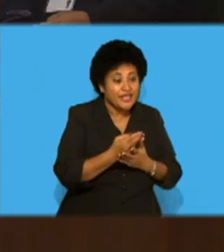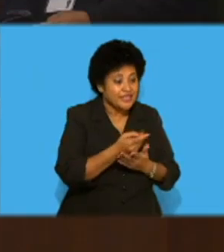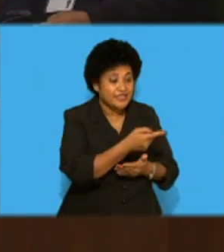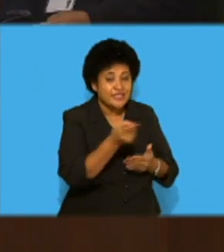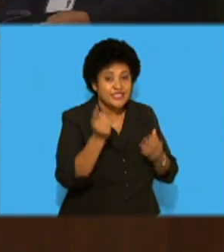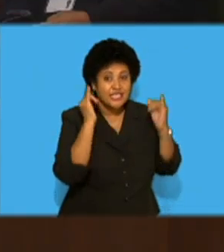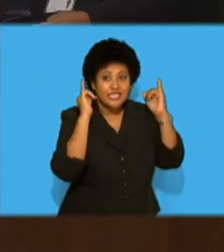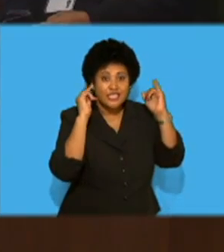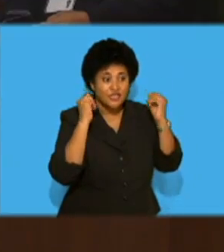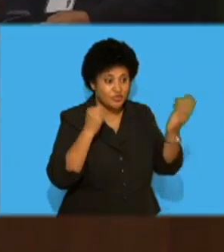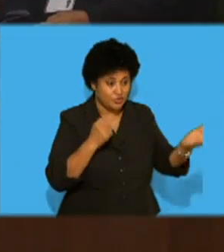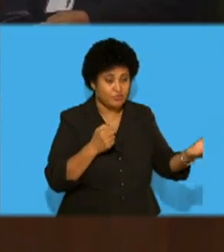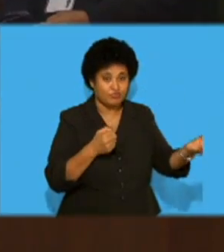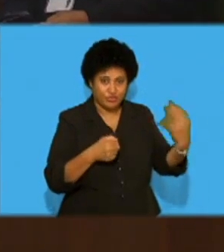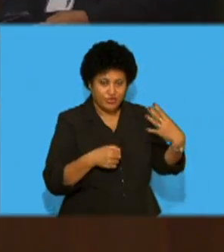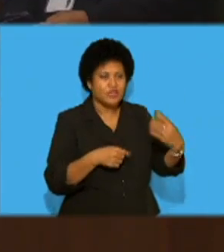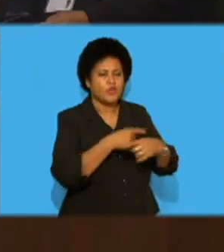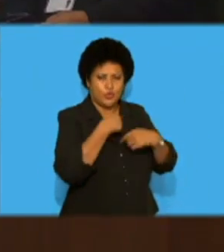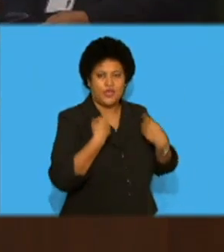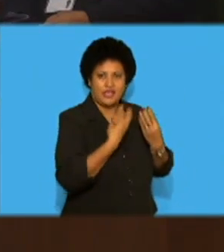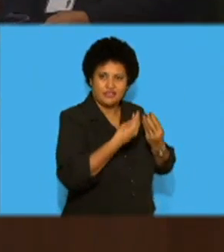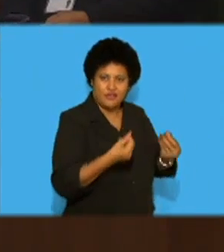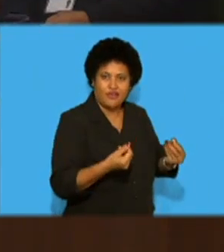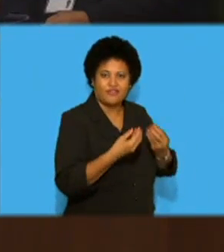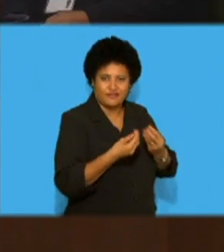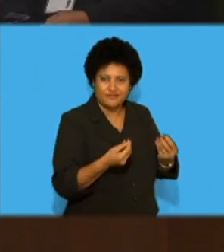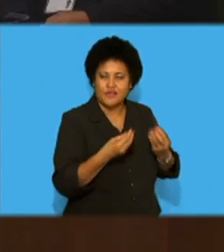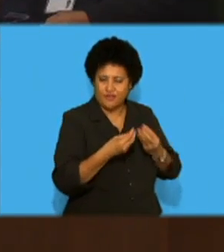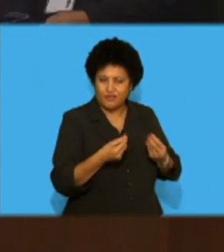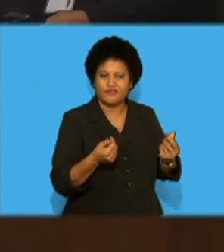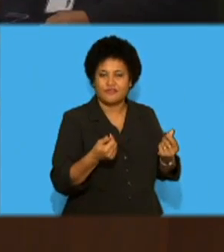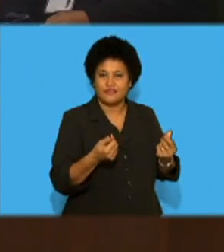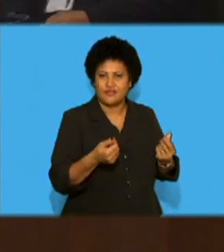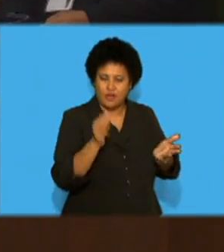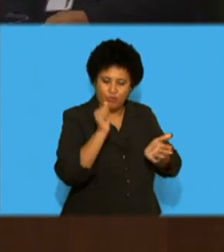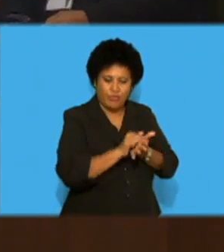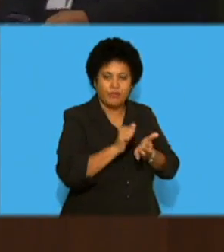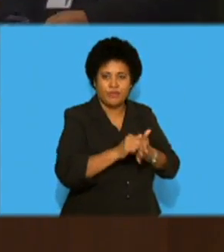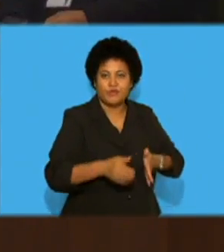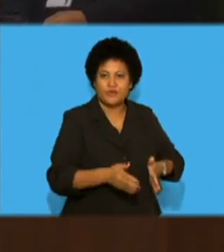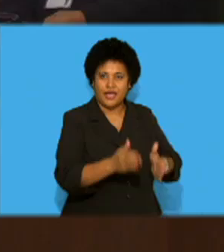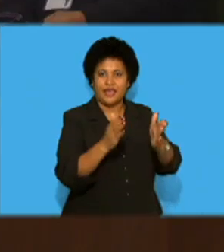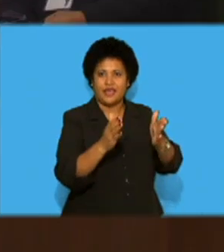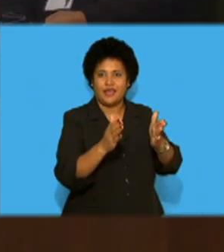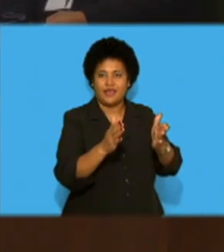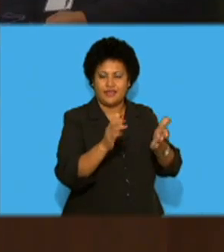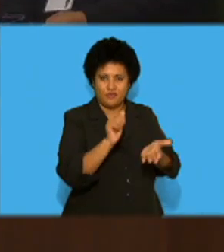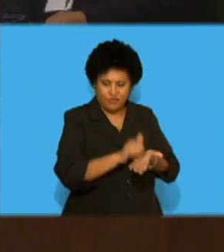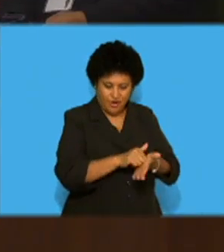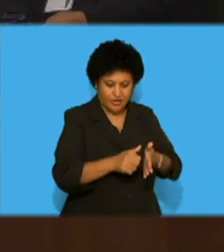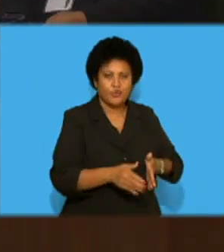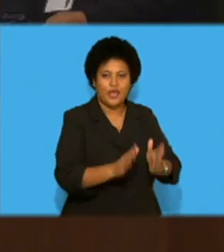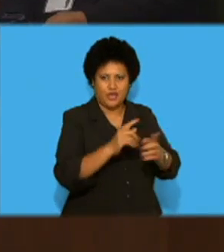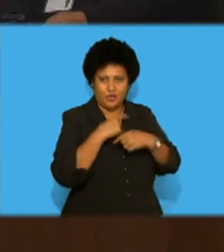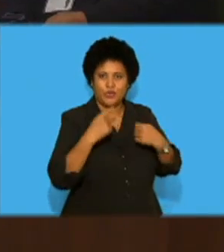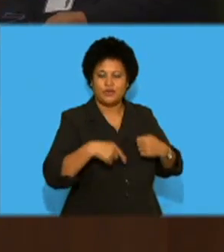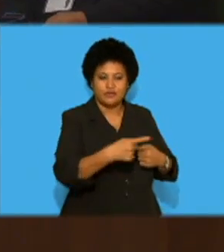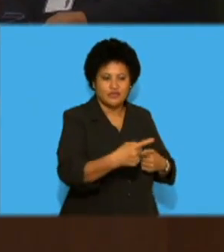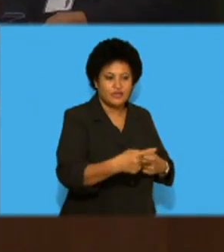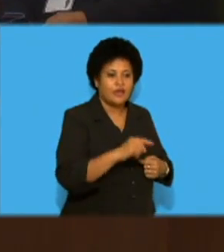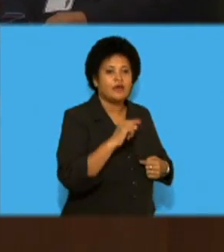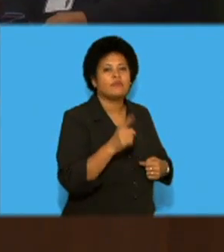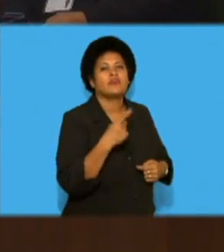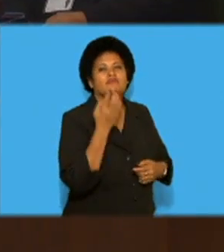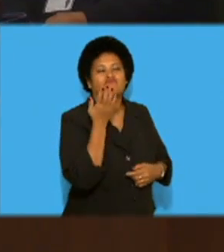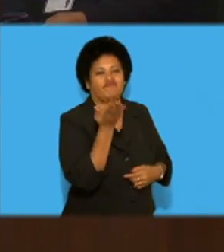about, we are addressing that, Madam Speaker, in a substantive matter, in a substantive form. We will continue to do that. But I have one plea,